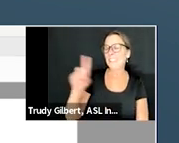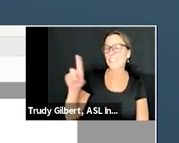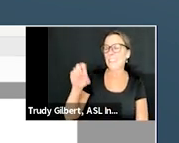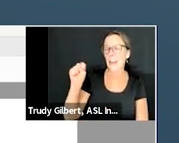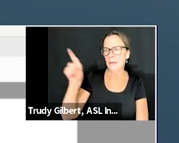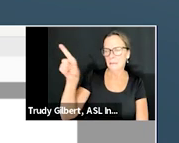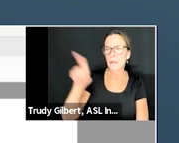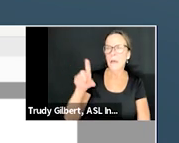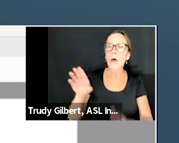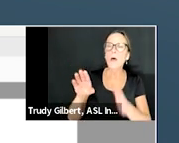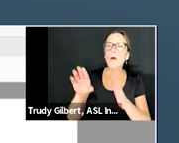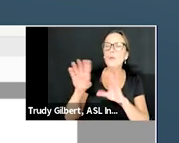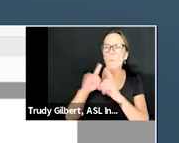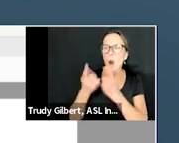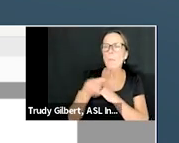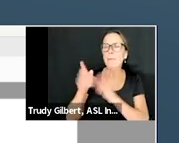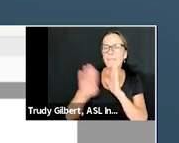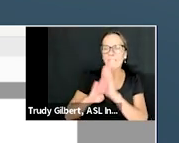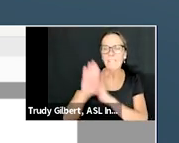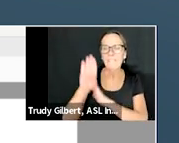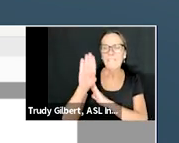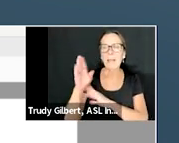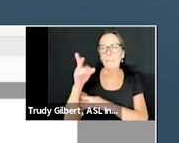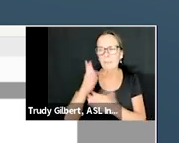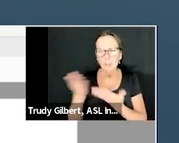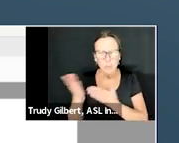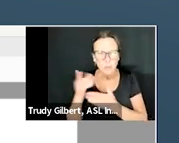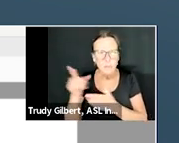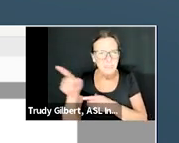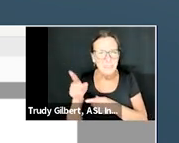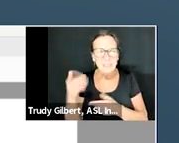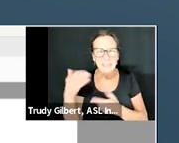Department of Developmental Services. And there's also